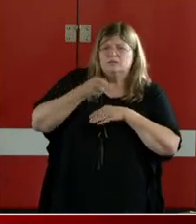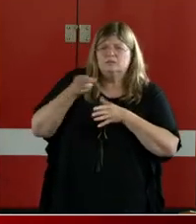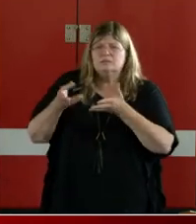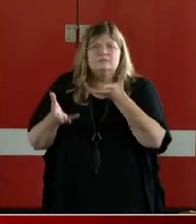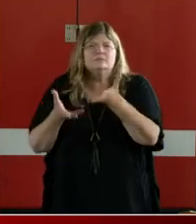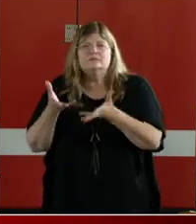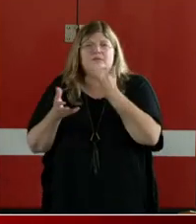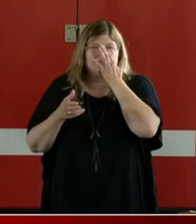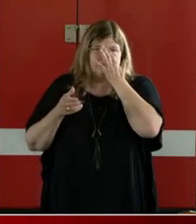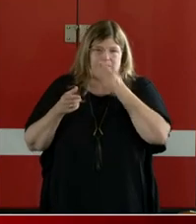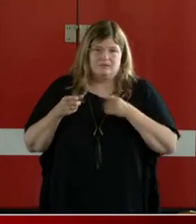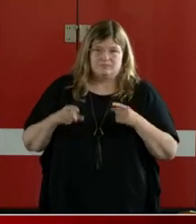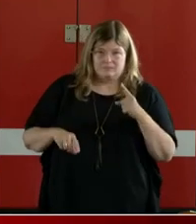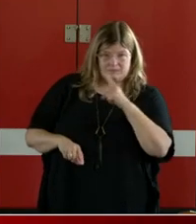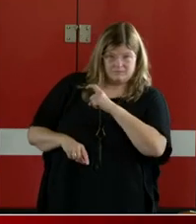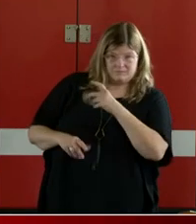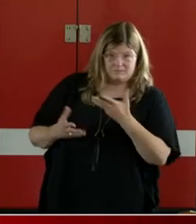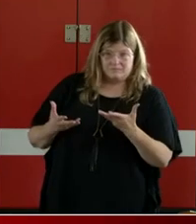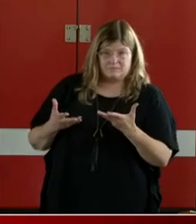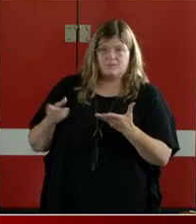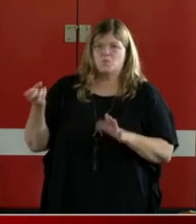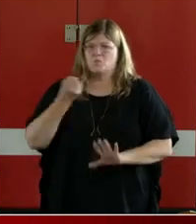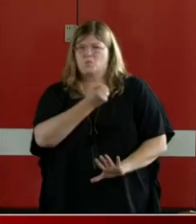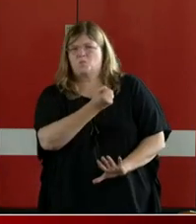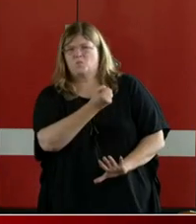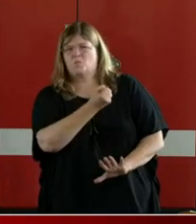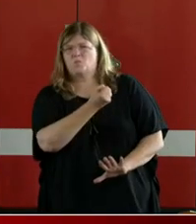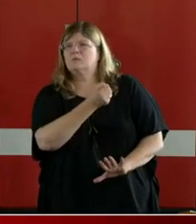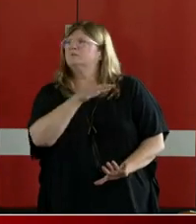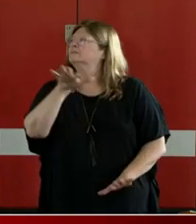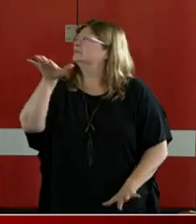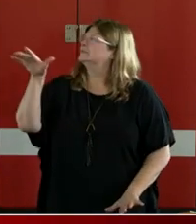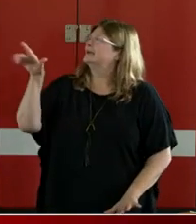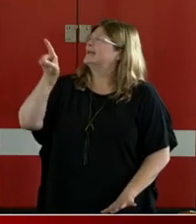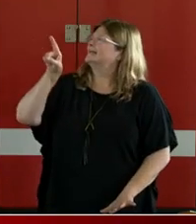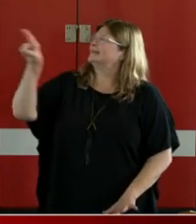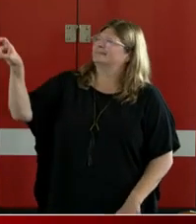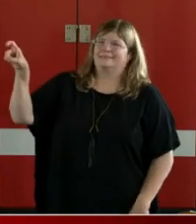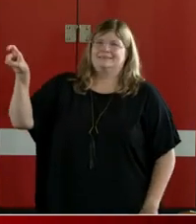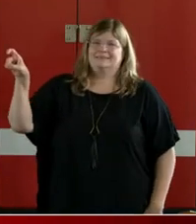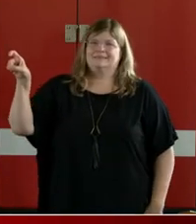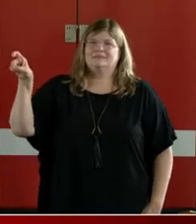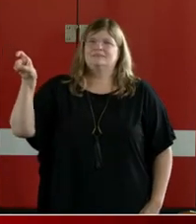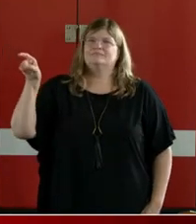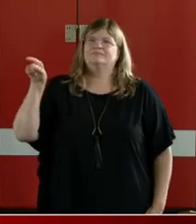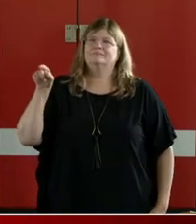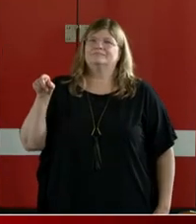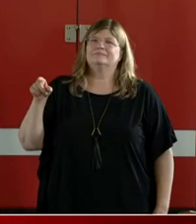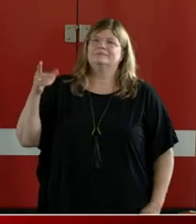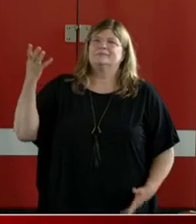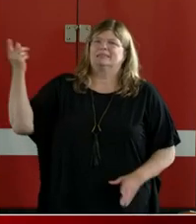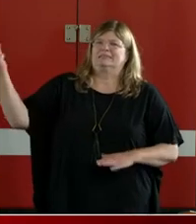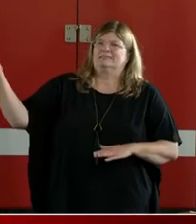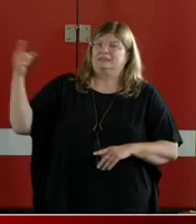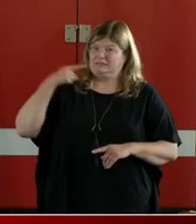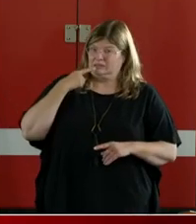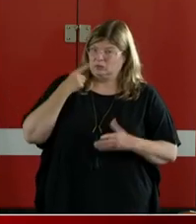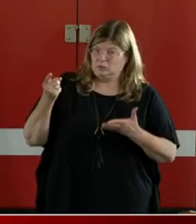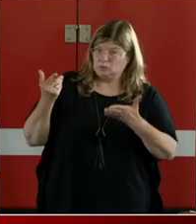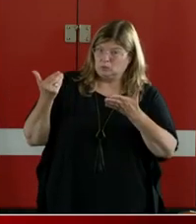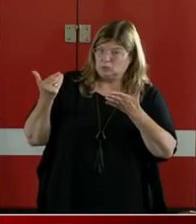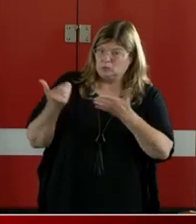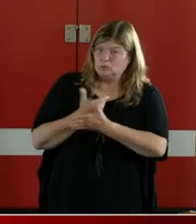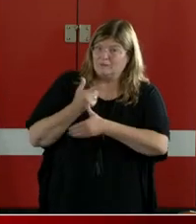Chief Donnelly, congratulations. 1 second. Let's ask your answer your first question. What's the question, Mark? The question was, is he the first fire chief